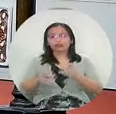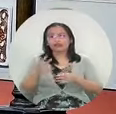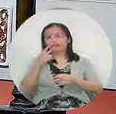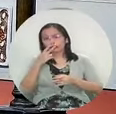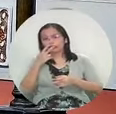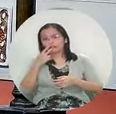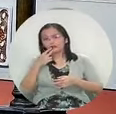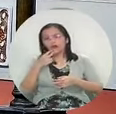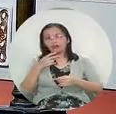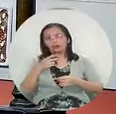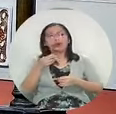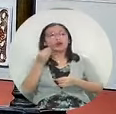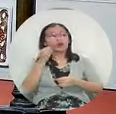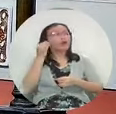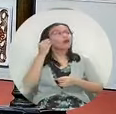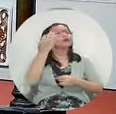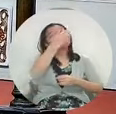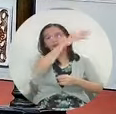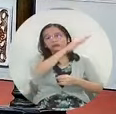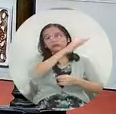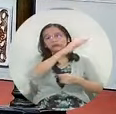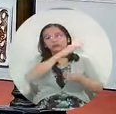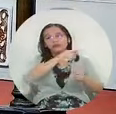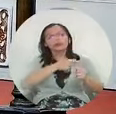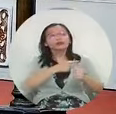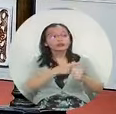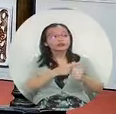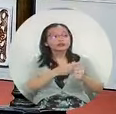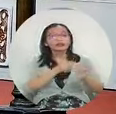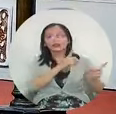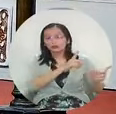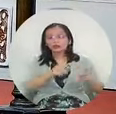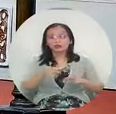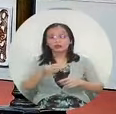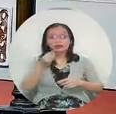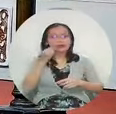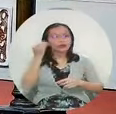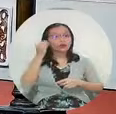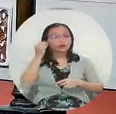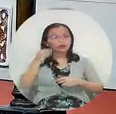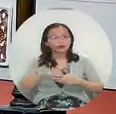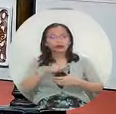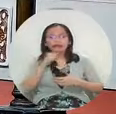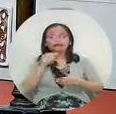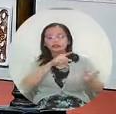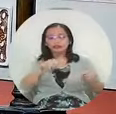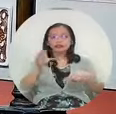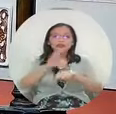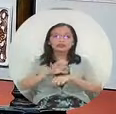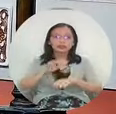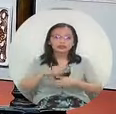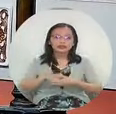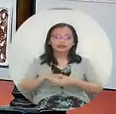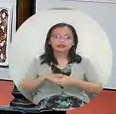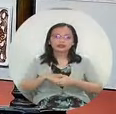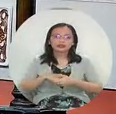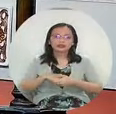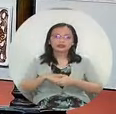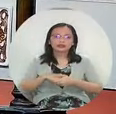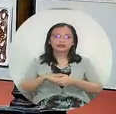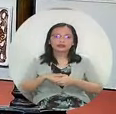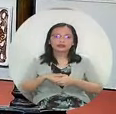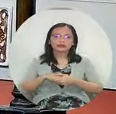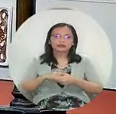Mm. Dito naman sa binggit, ang problema nila ka ng